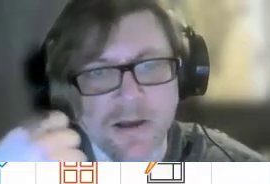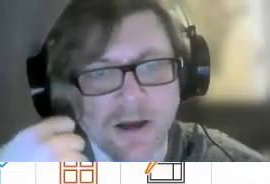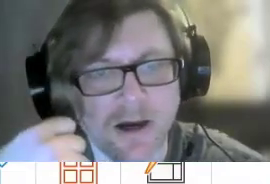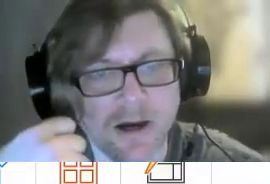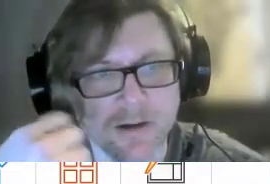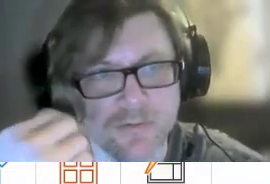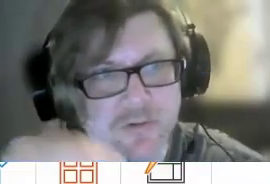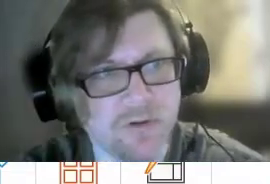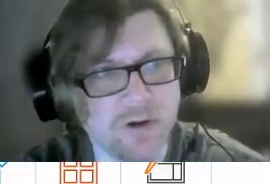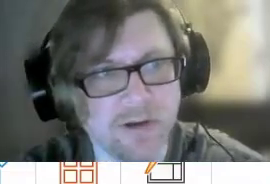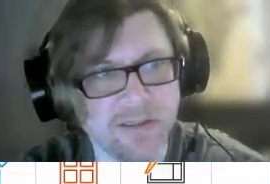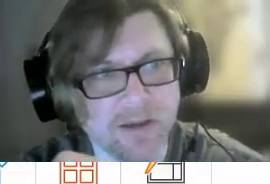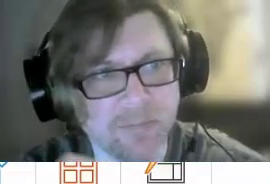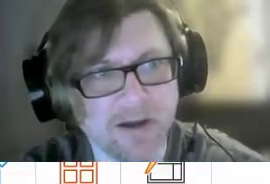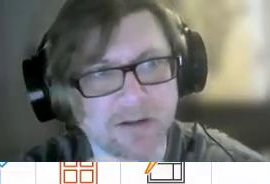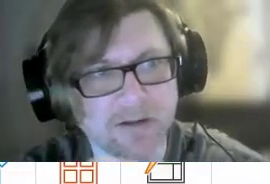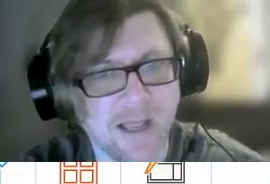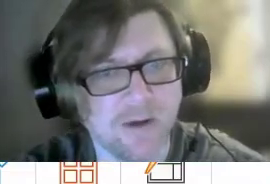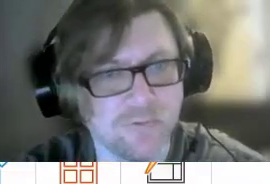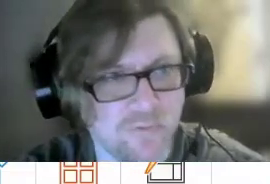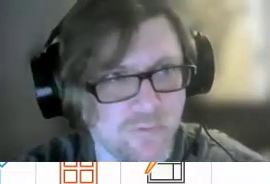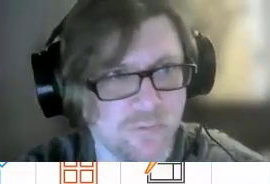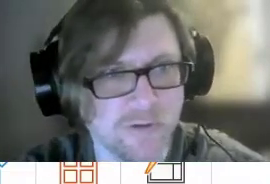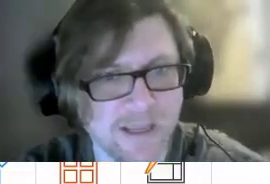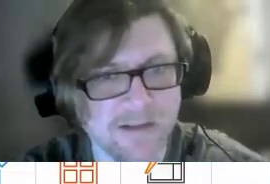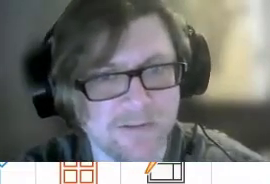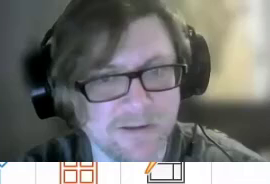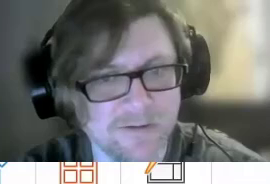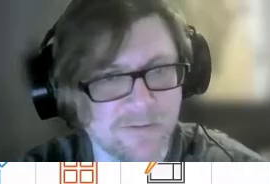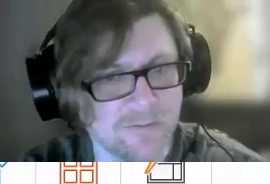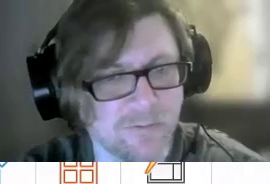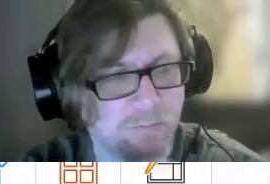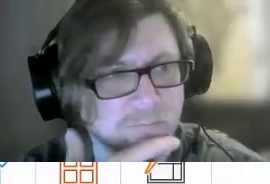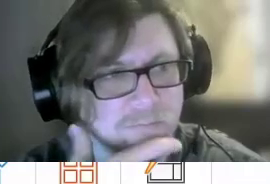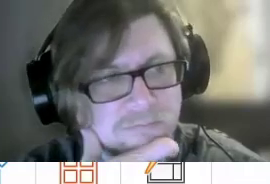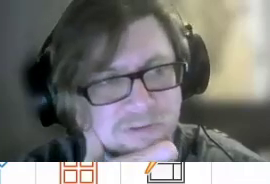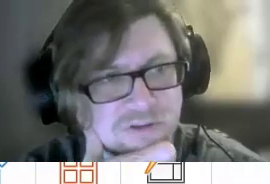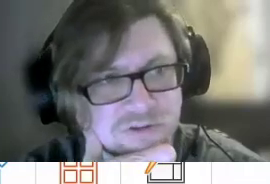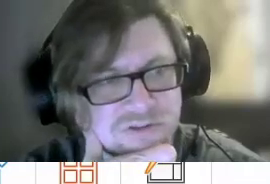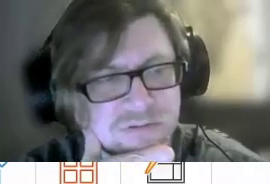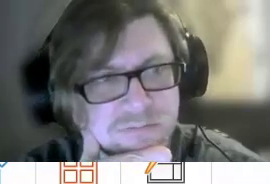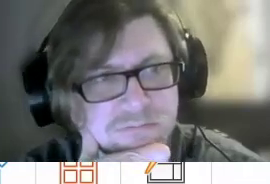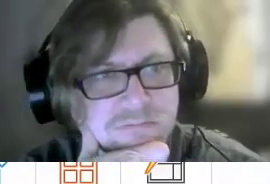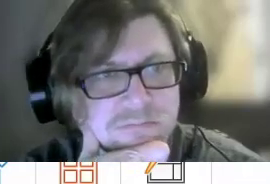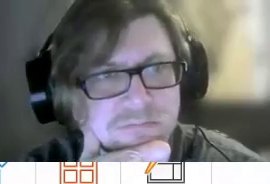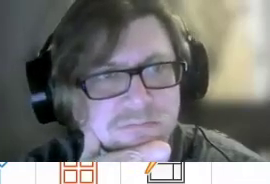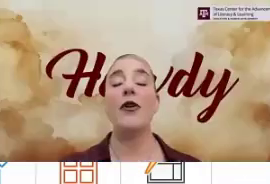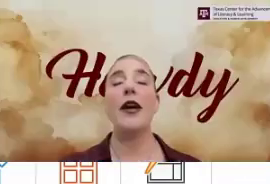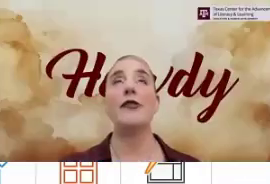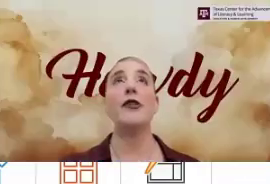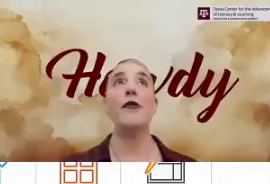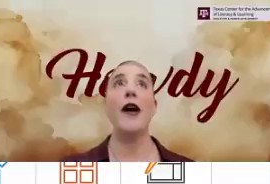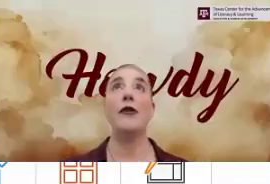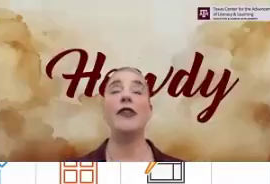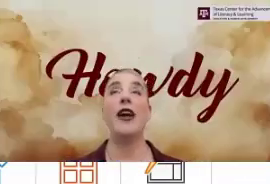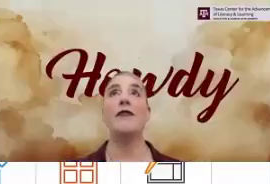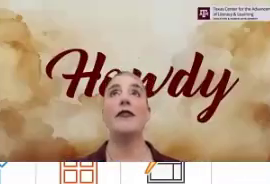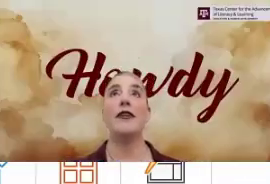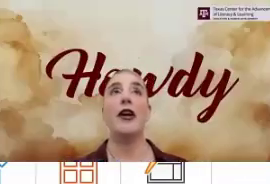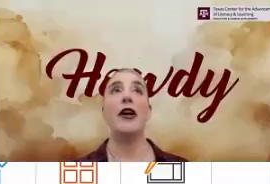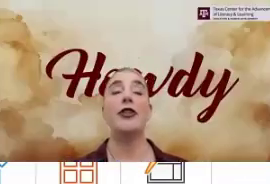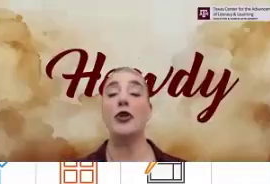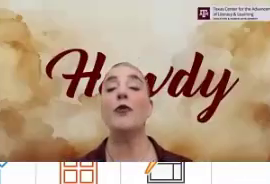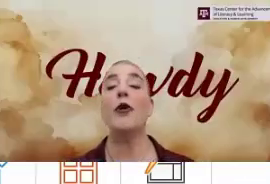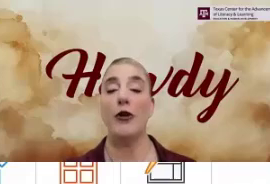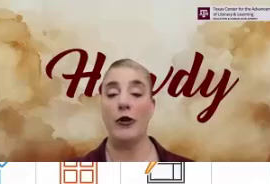layout. Do you know anything about how to create these little features? Okay, so that was